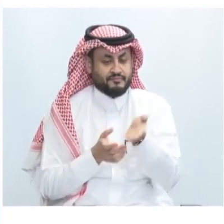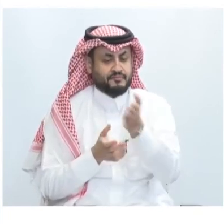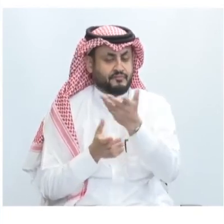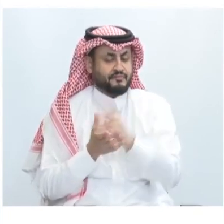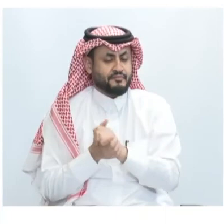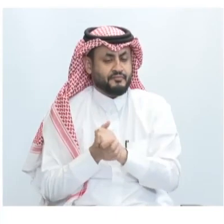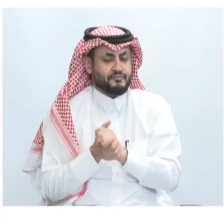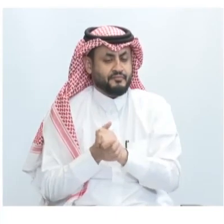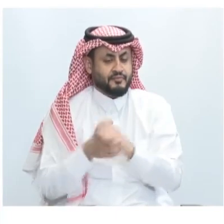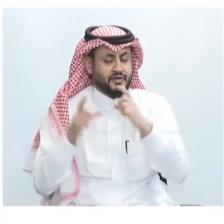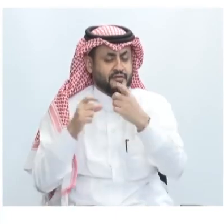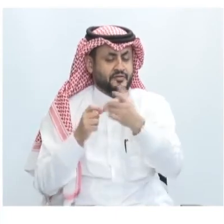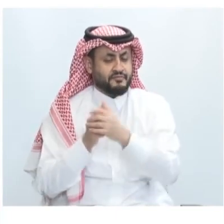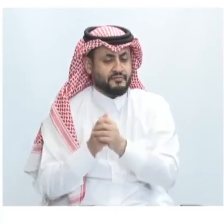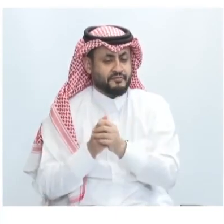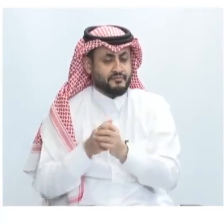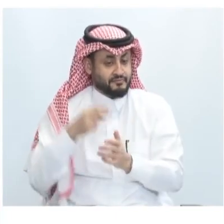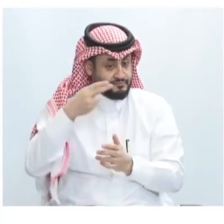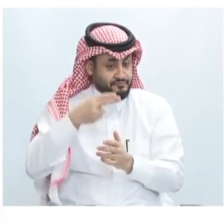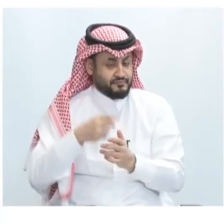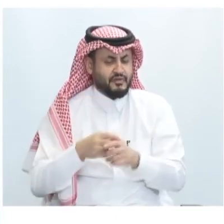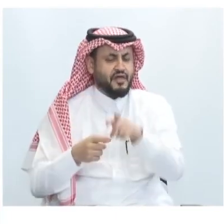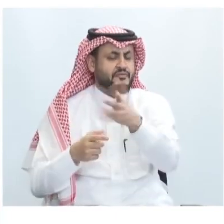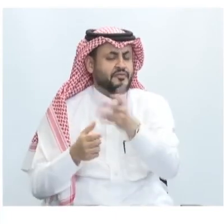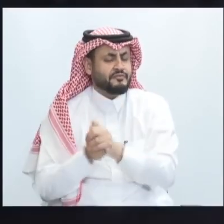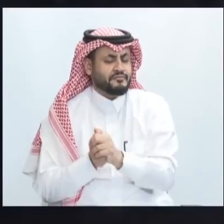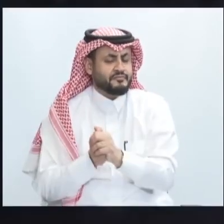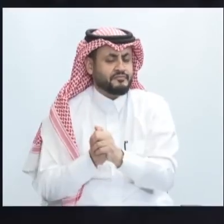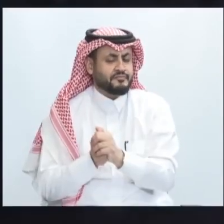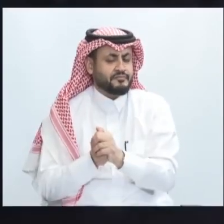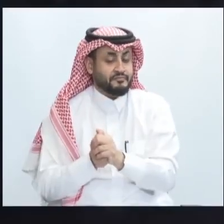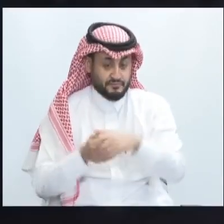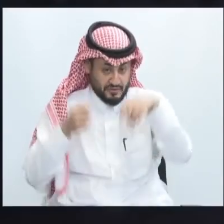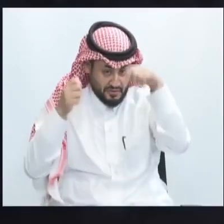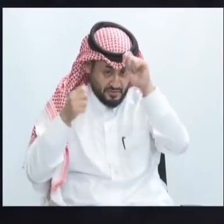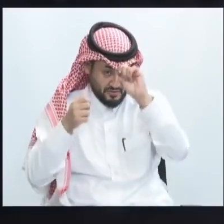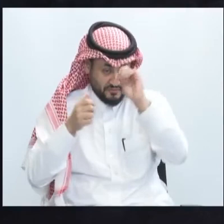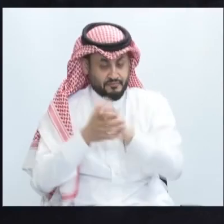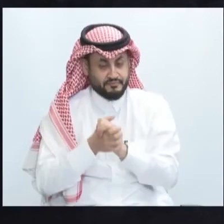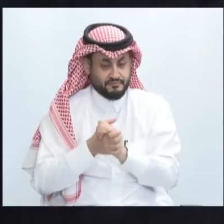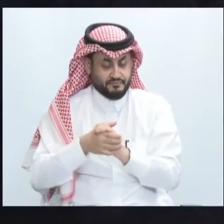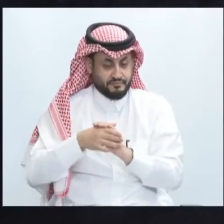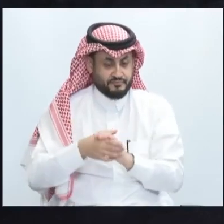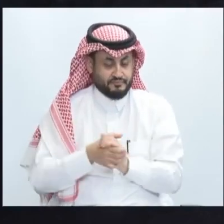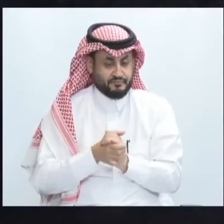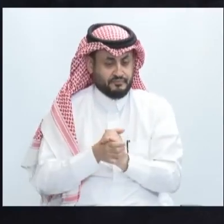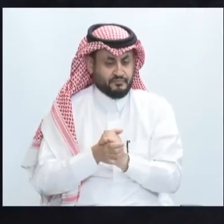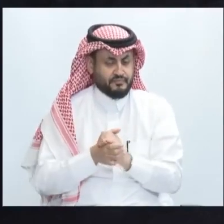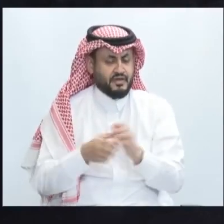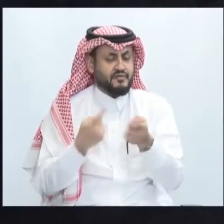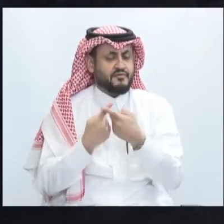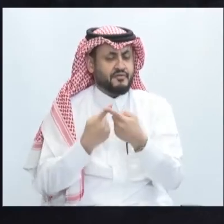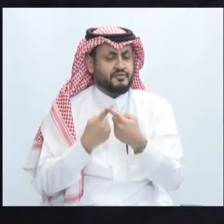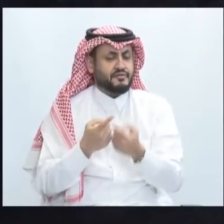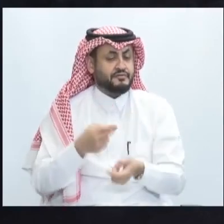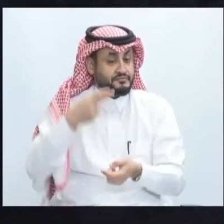what? Yes, we have H. Can you tell me what is this? A hat. Excellent, hat. And start with